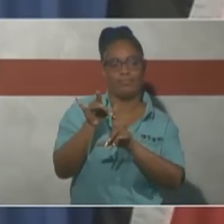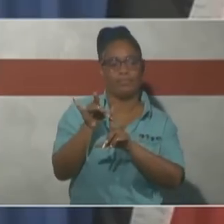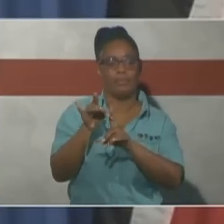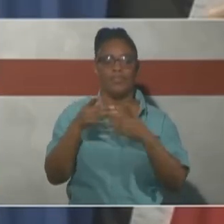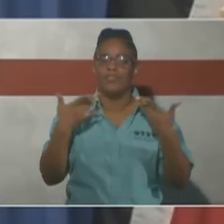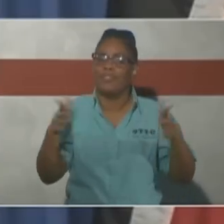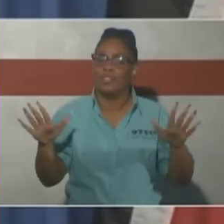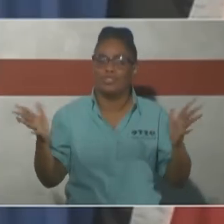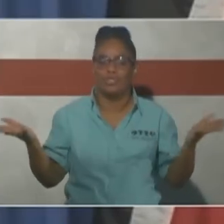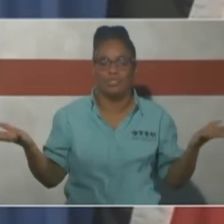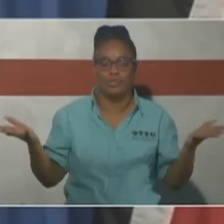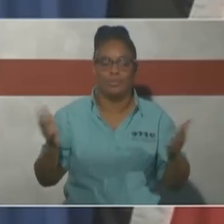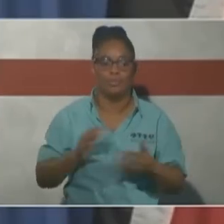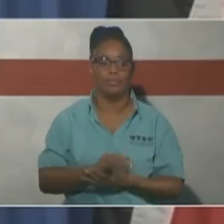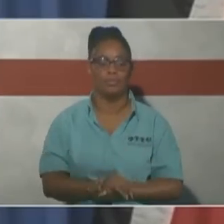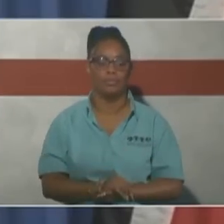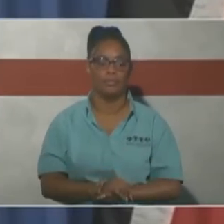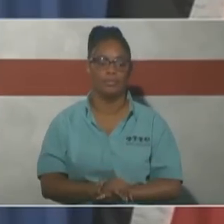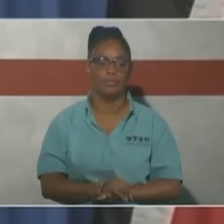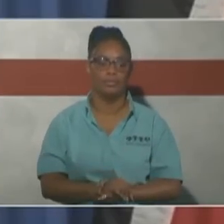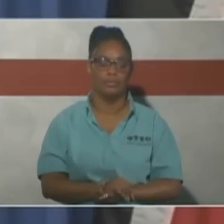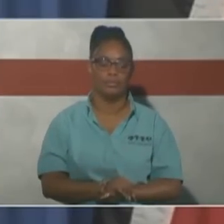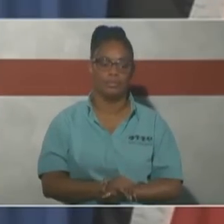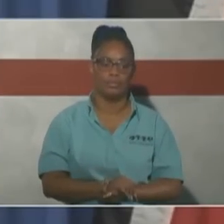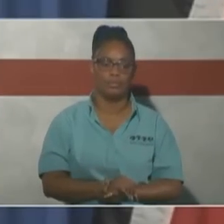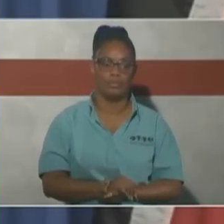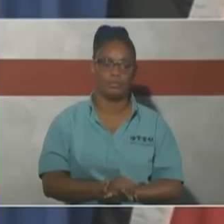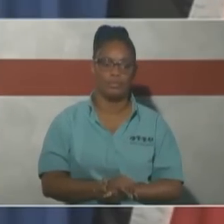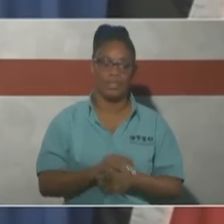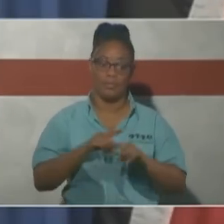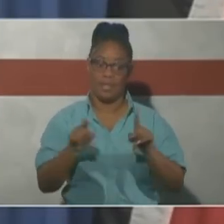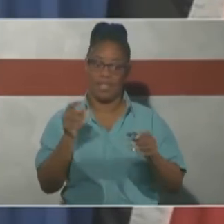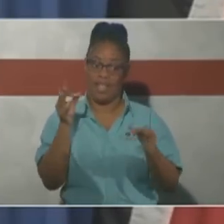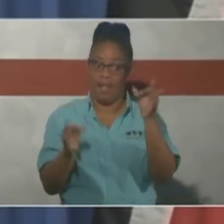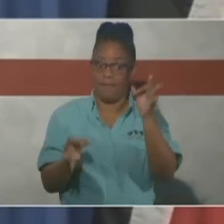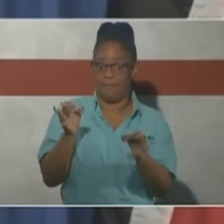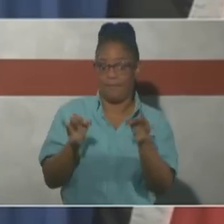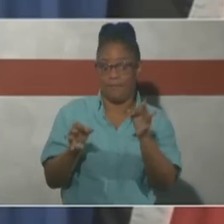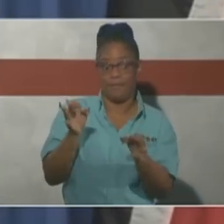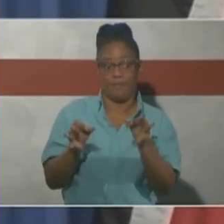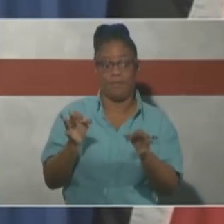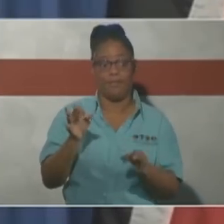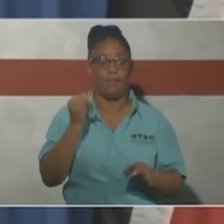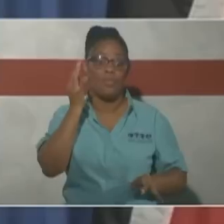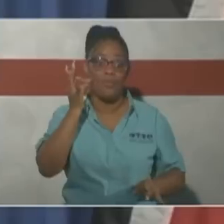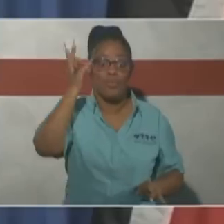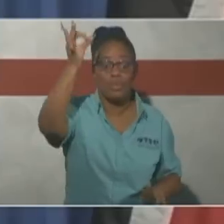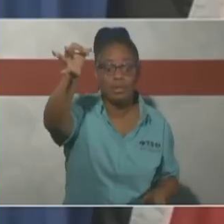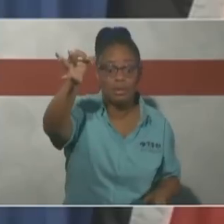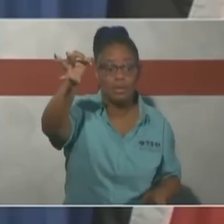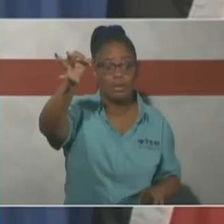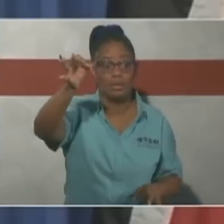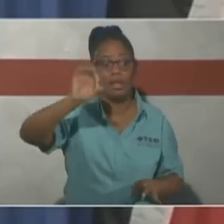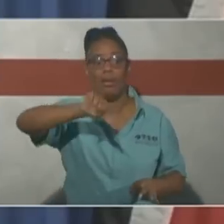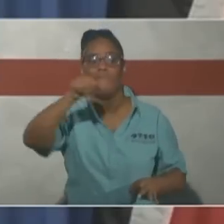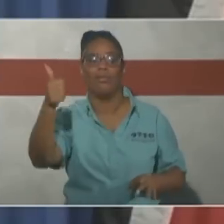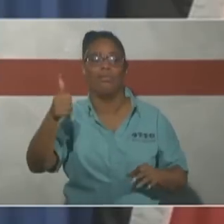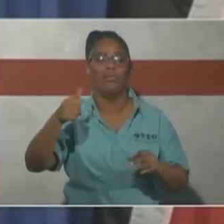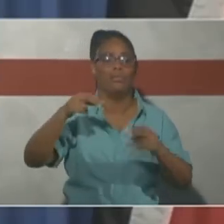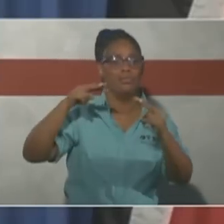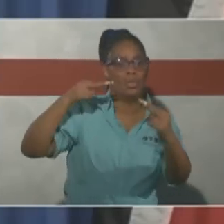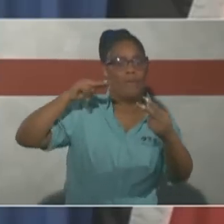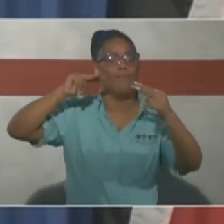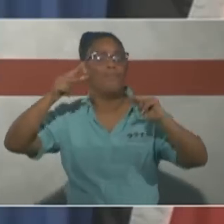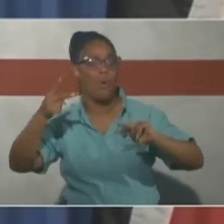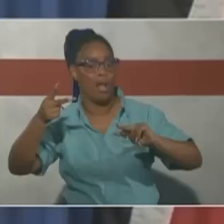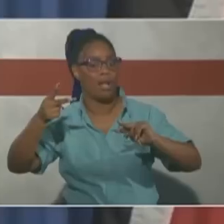position to respond to the dominant variant at this point in time. It is quite possible that because